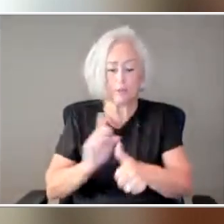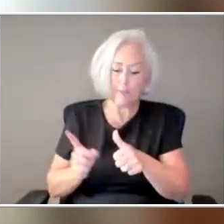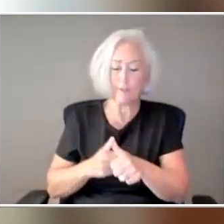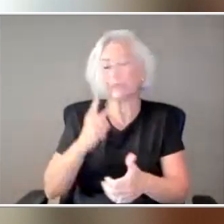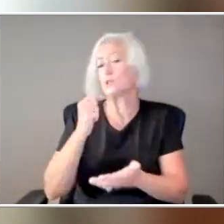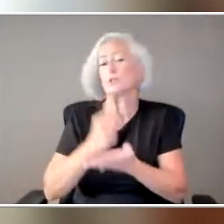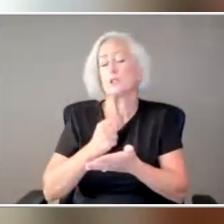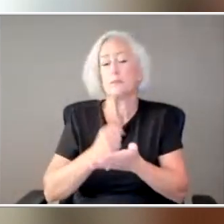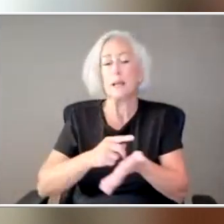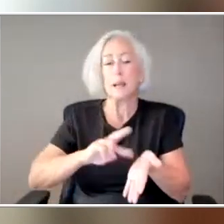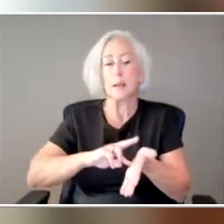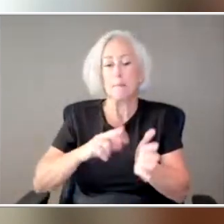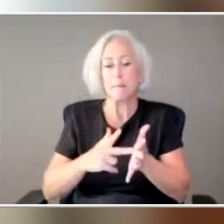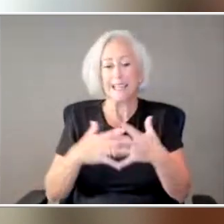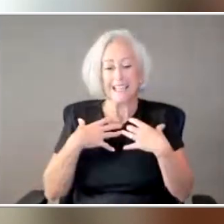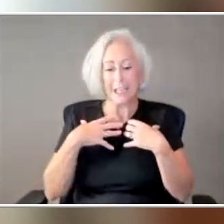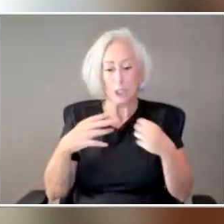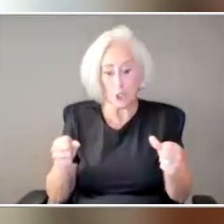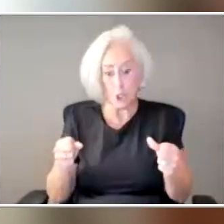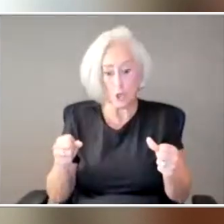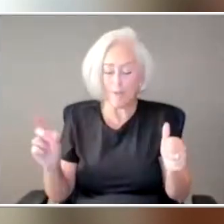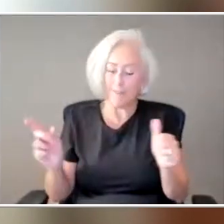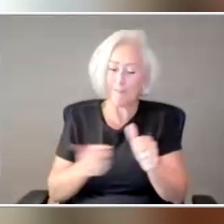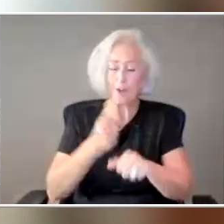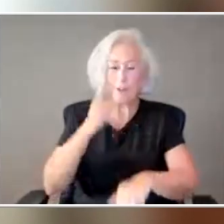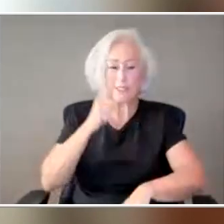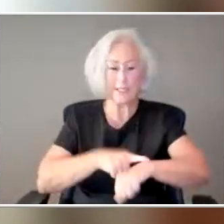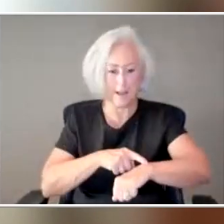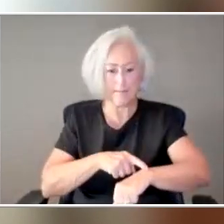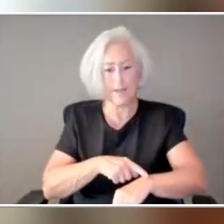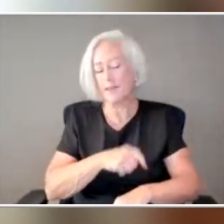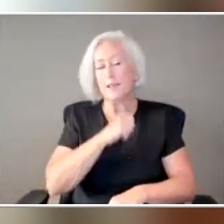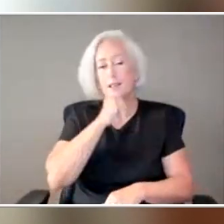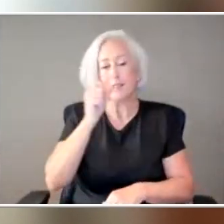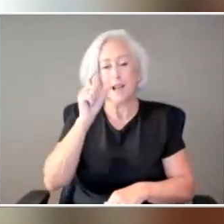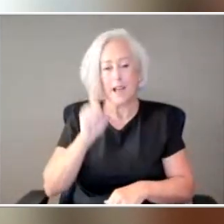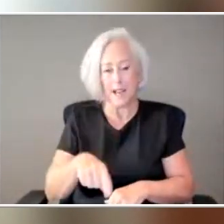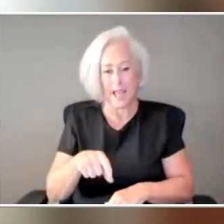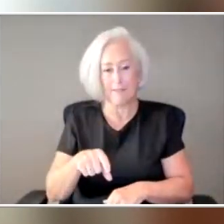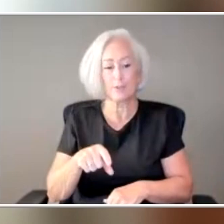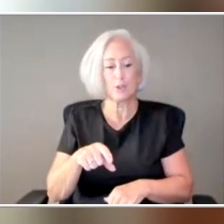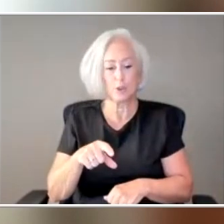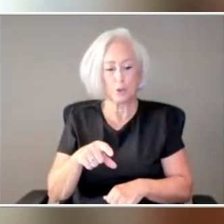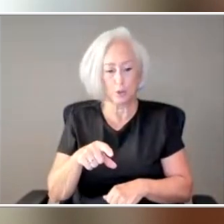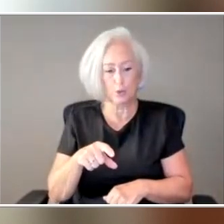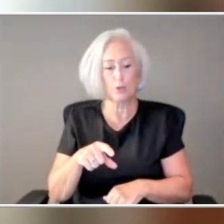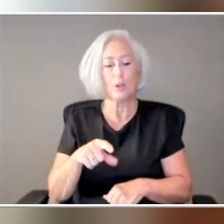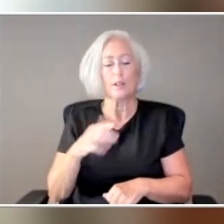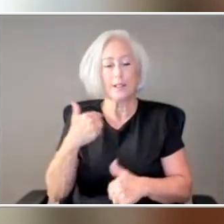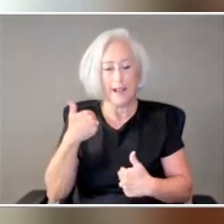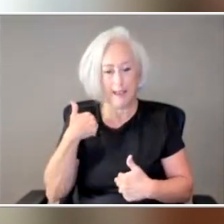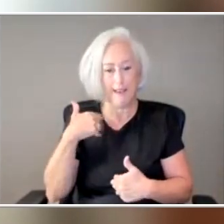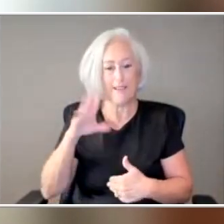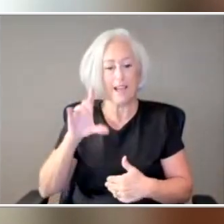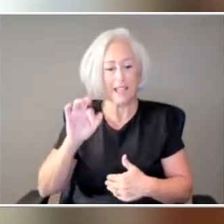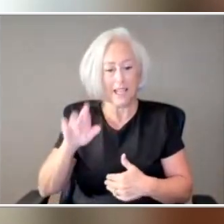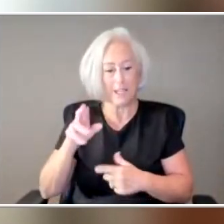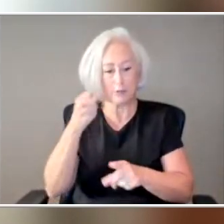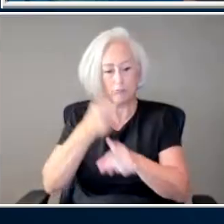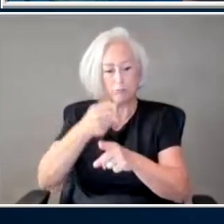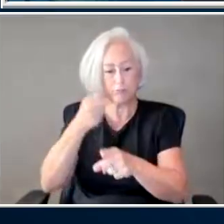more patients up front, so that we have less patients where the cancer has come back in a metastatic